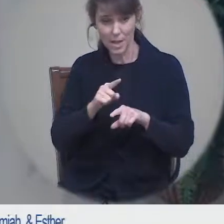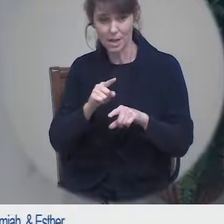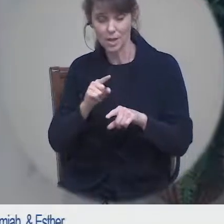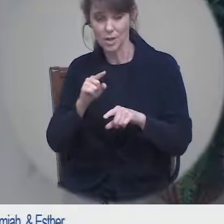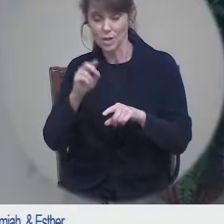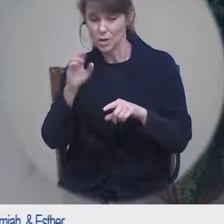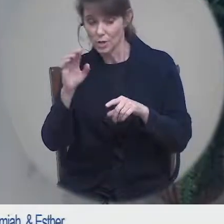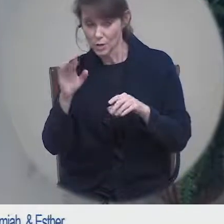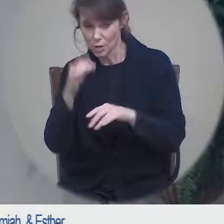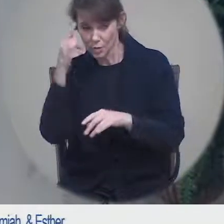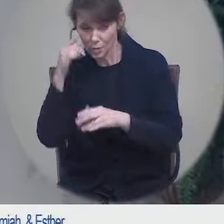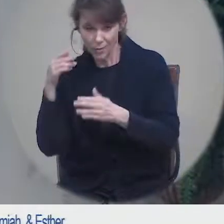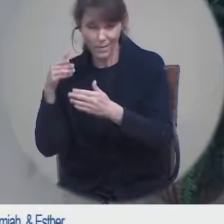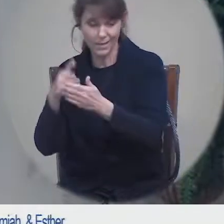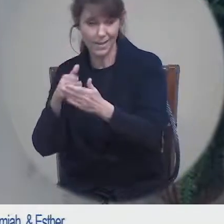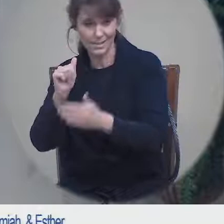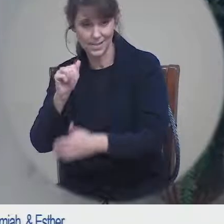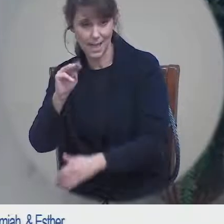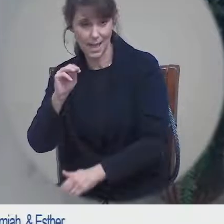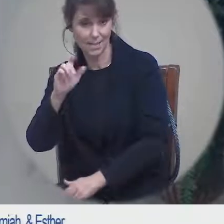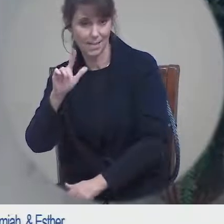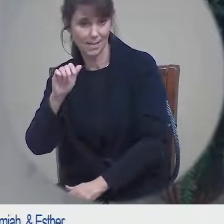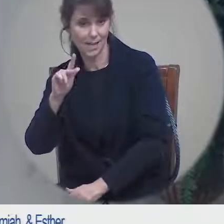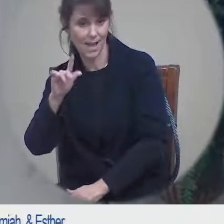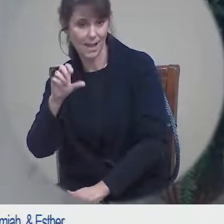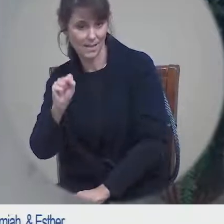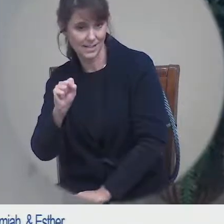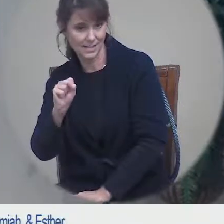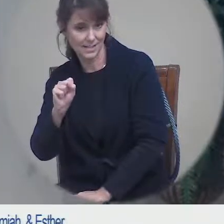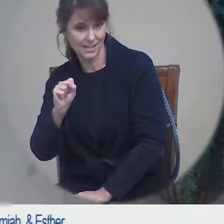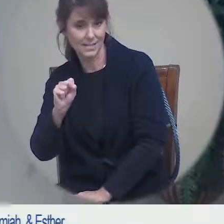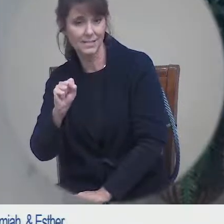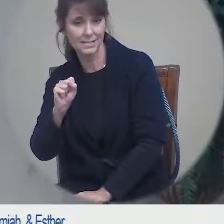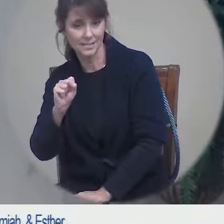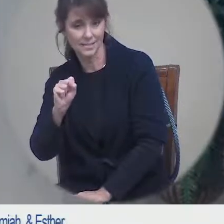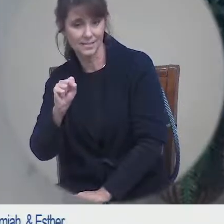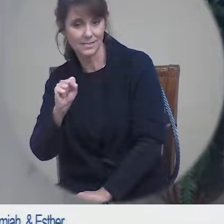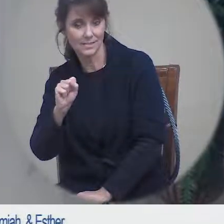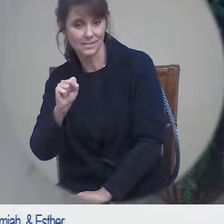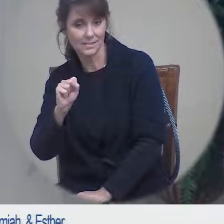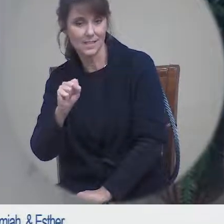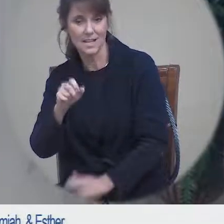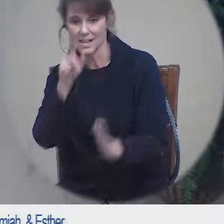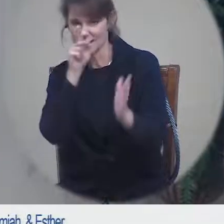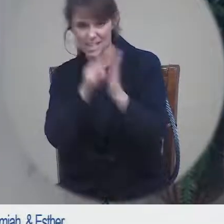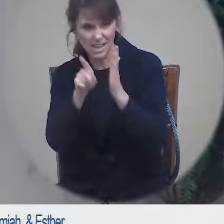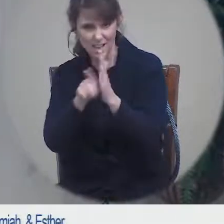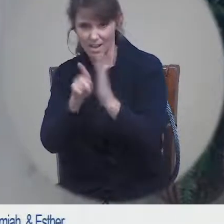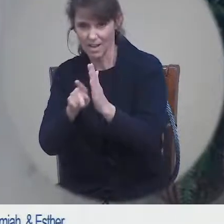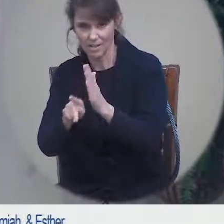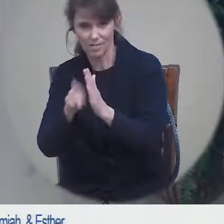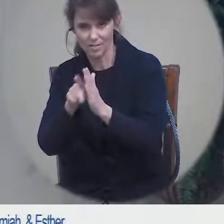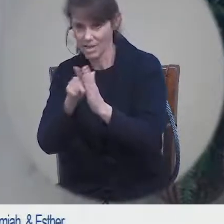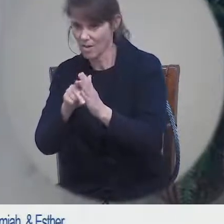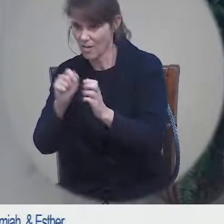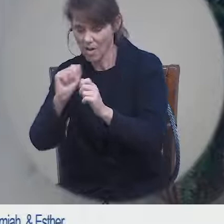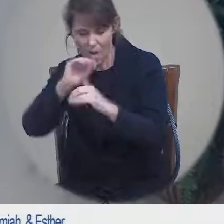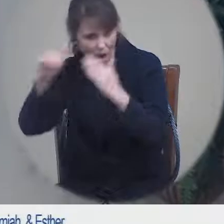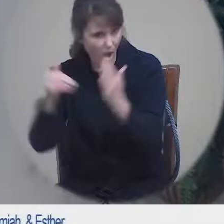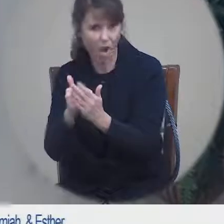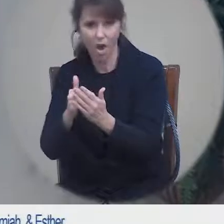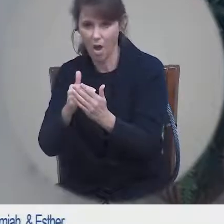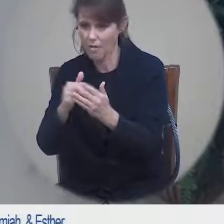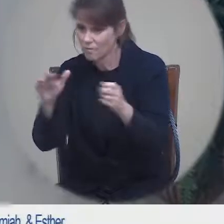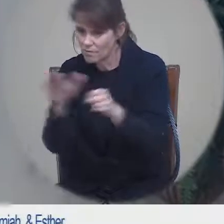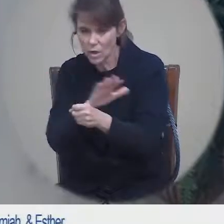in chapter 9 that God's will is ultimately done. And there's a couple of object lessons in that. First